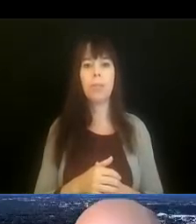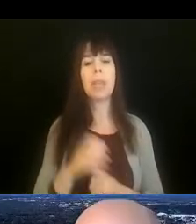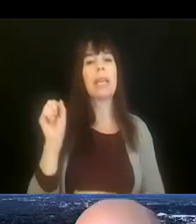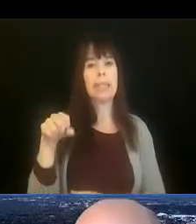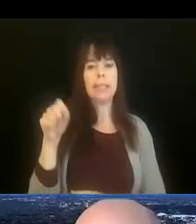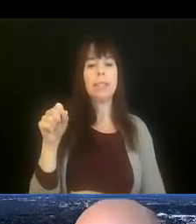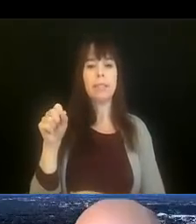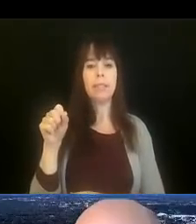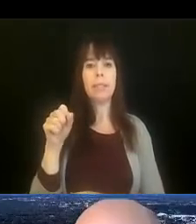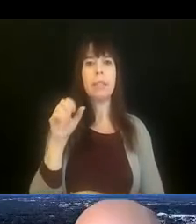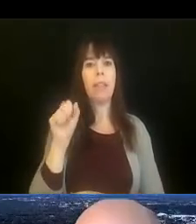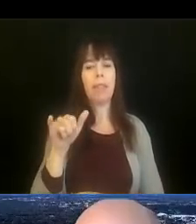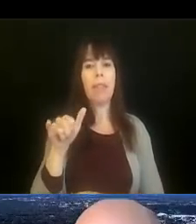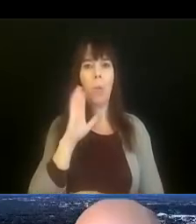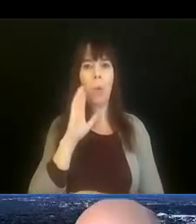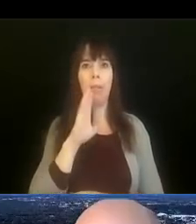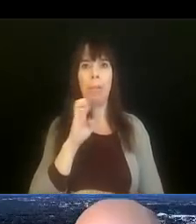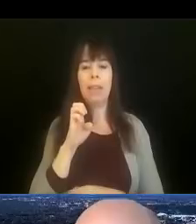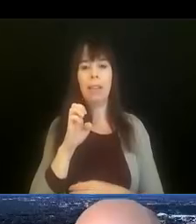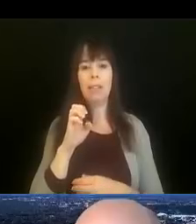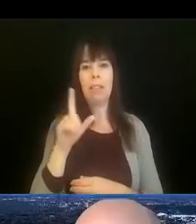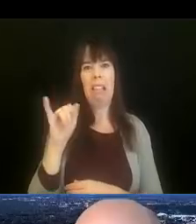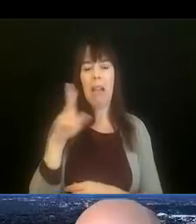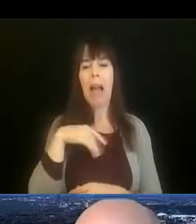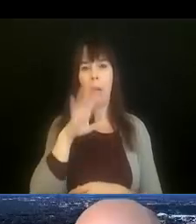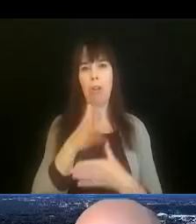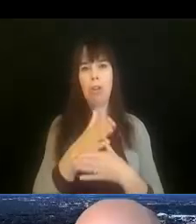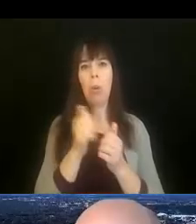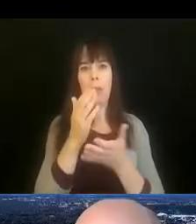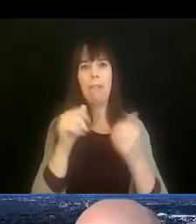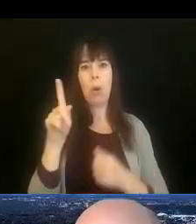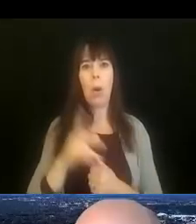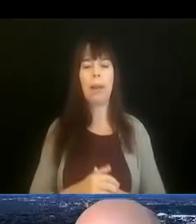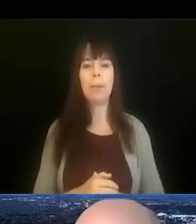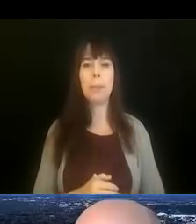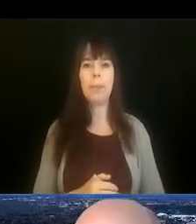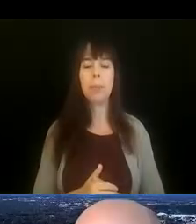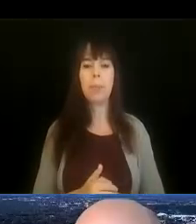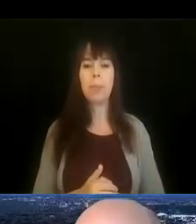Yes, that certainly would be shared with everyone.